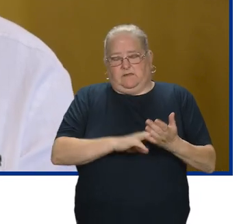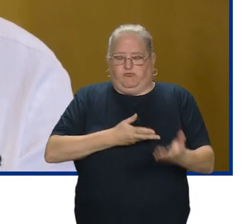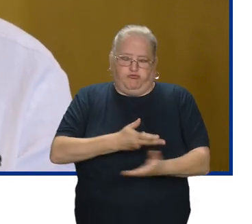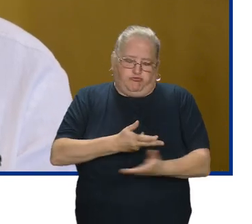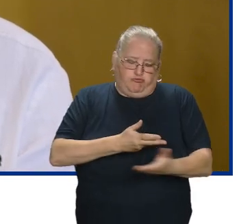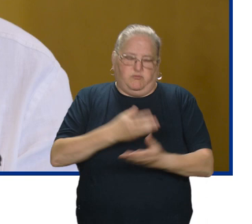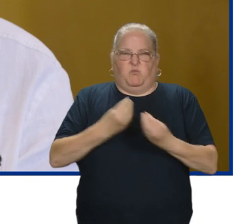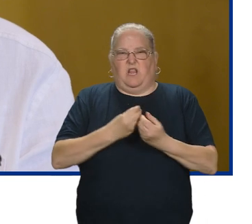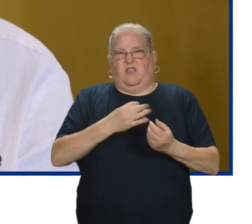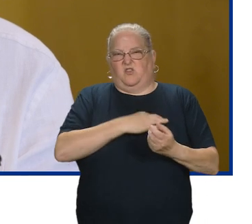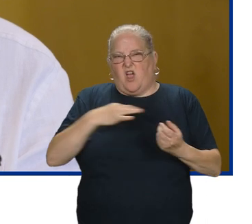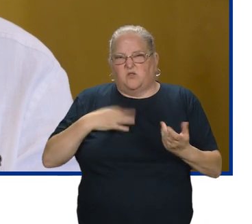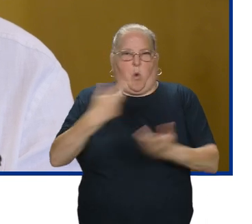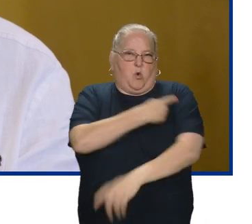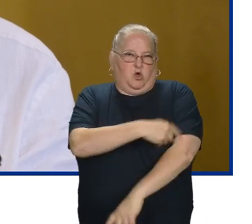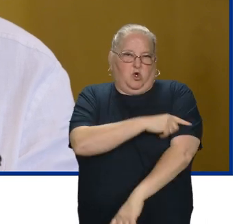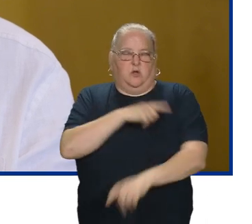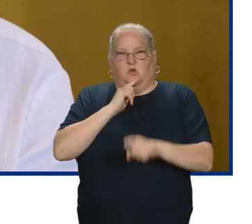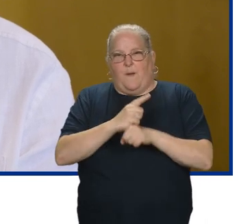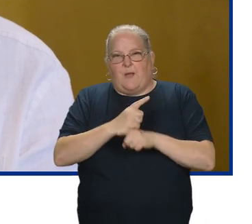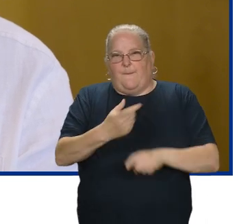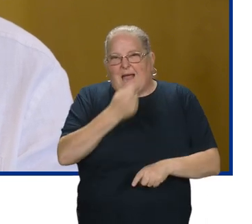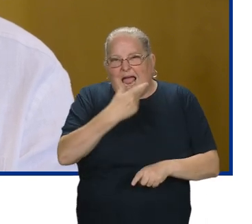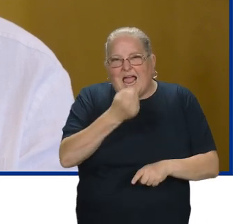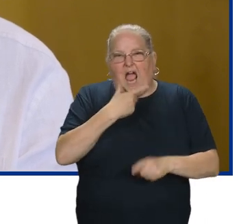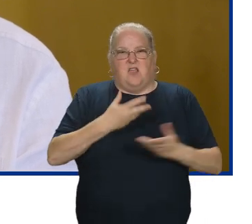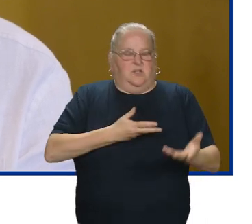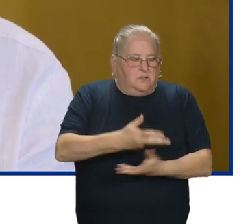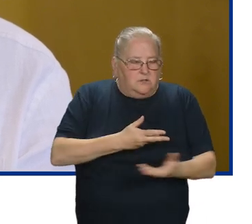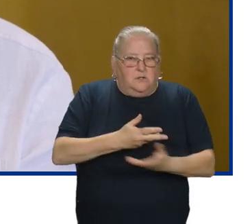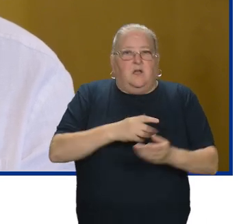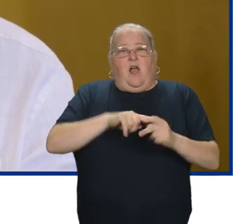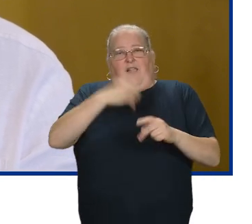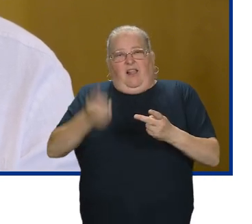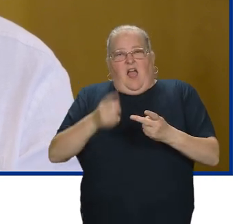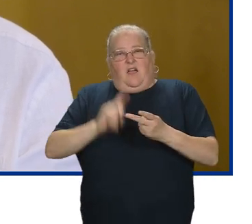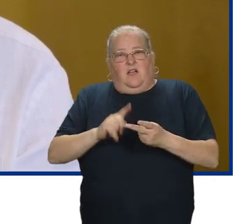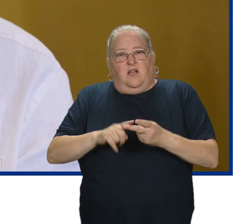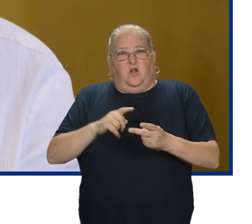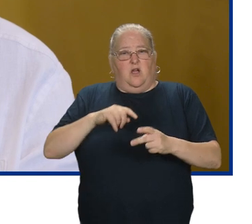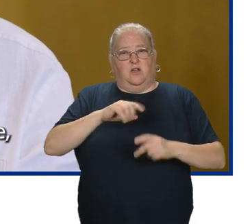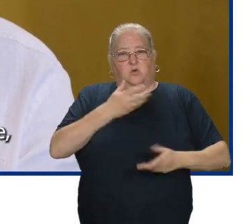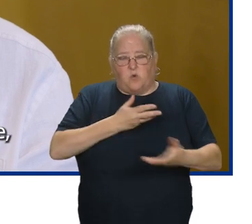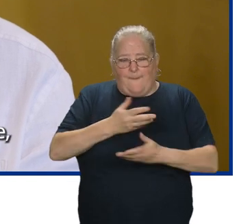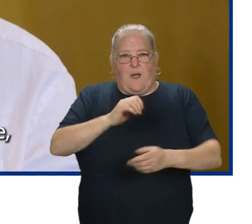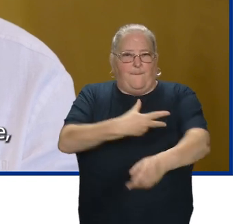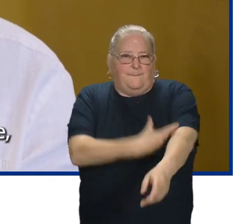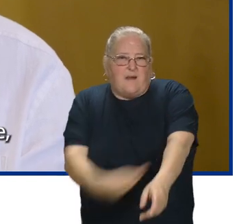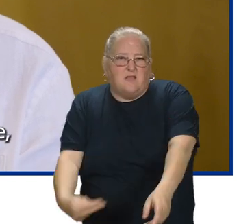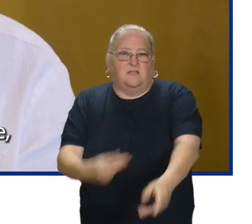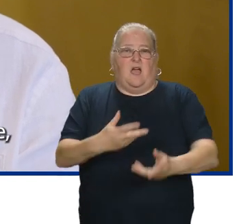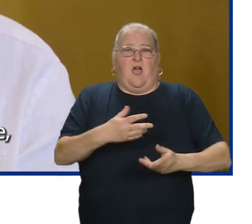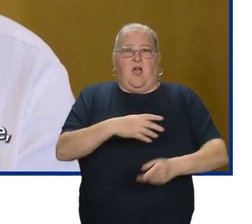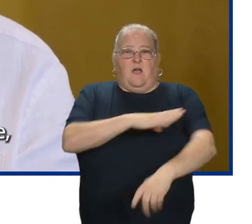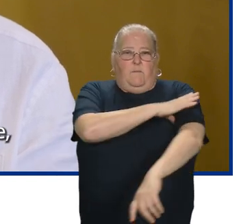about all the medication and other concerns you might have, and then a similar length of time with your healthcare assistant or the nurse